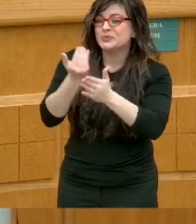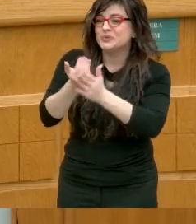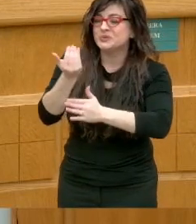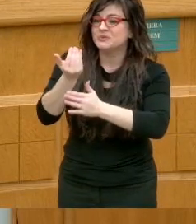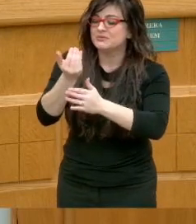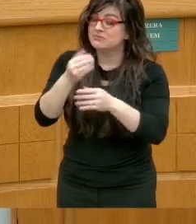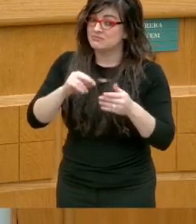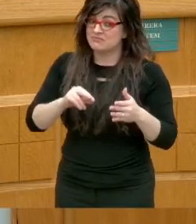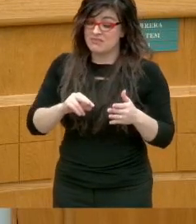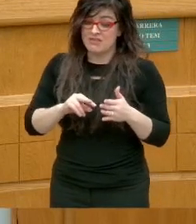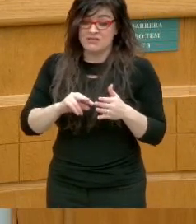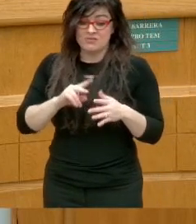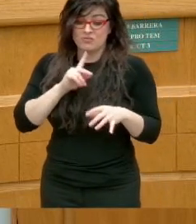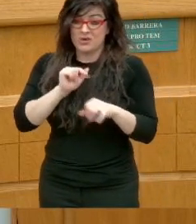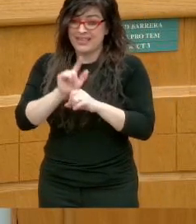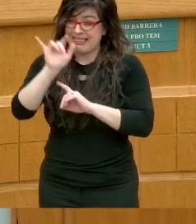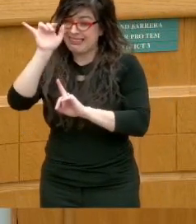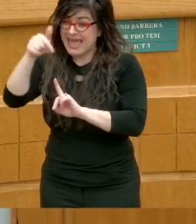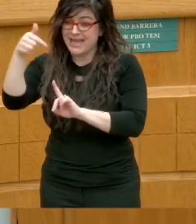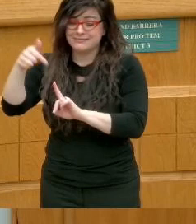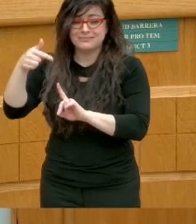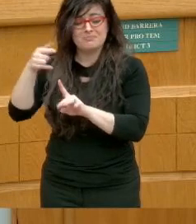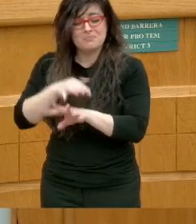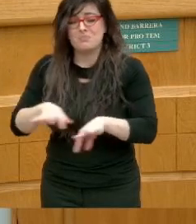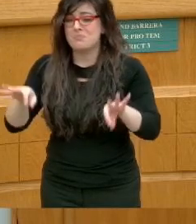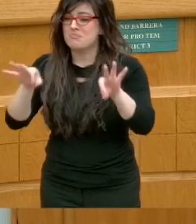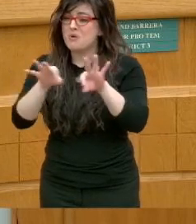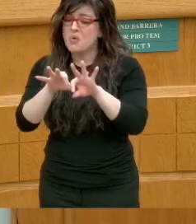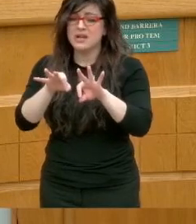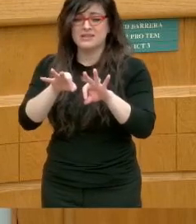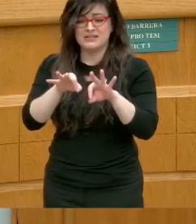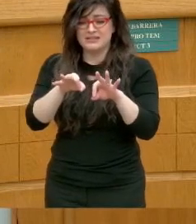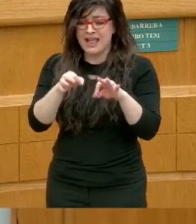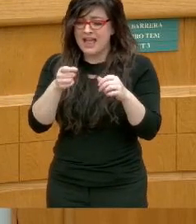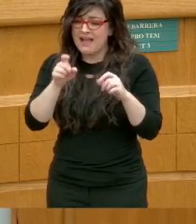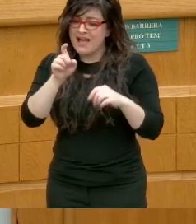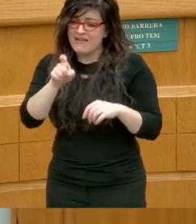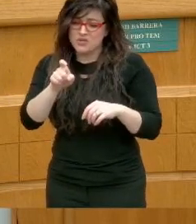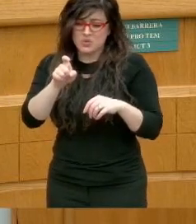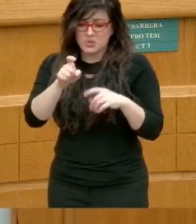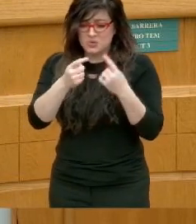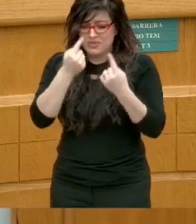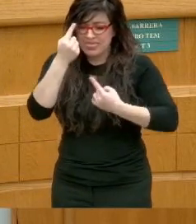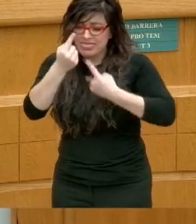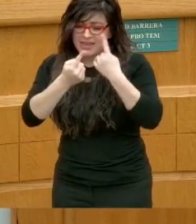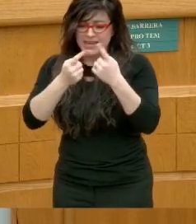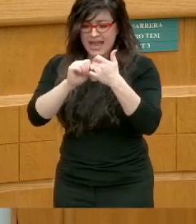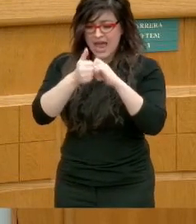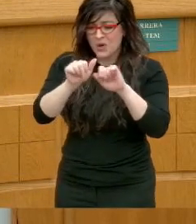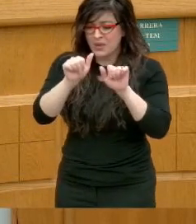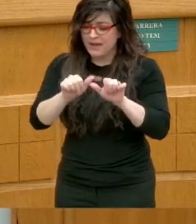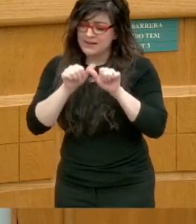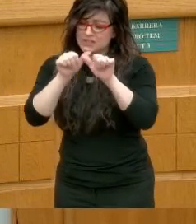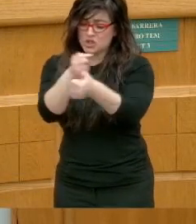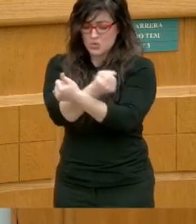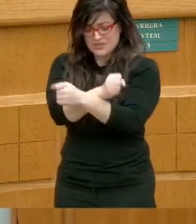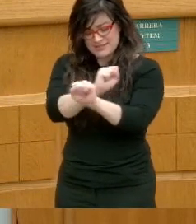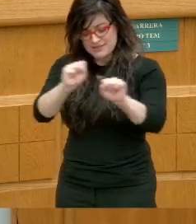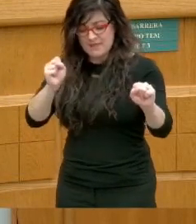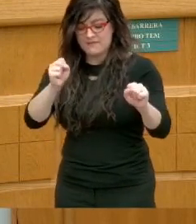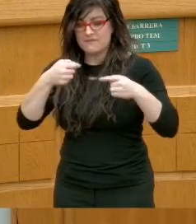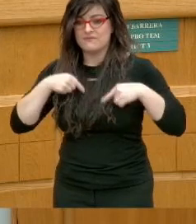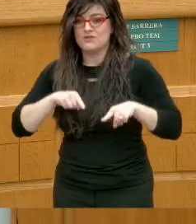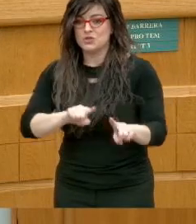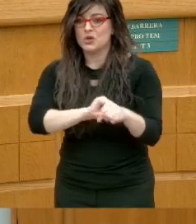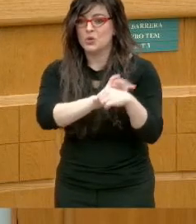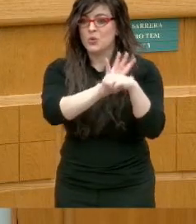for everyone as we move forward. Be innovative. Use those creative things that